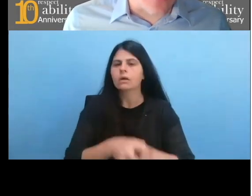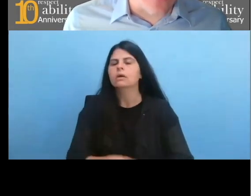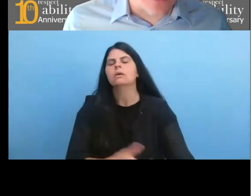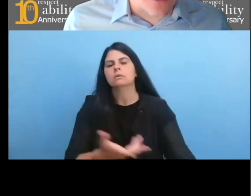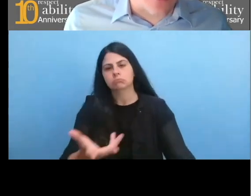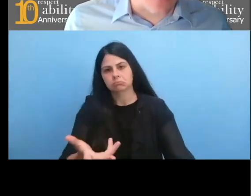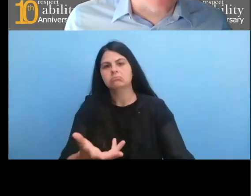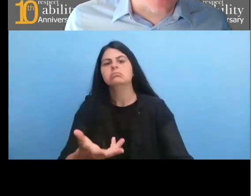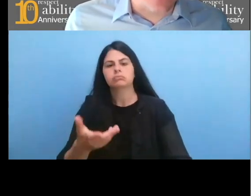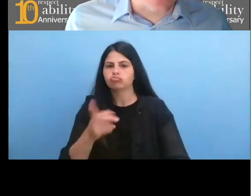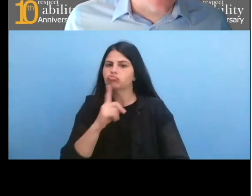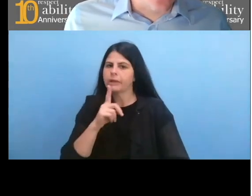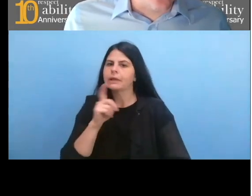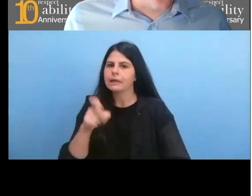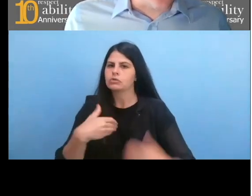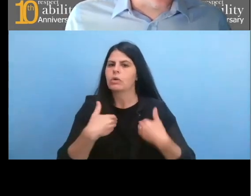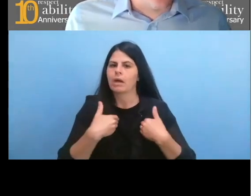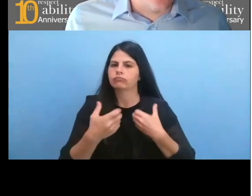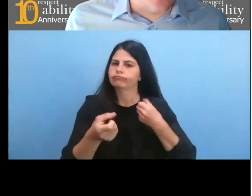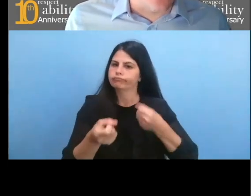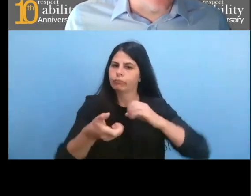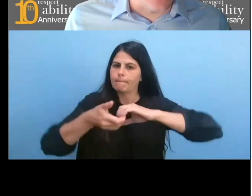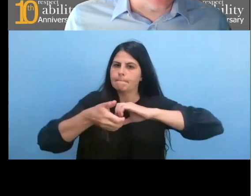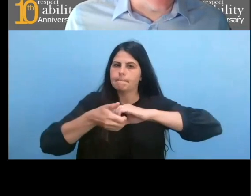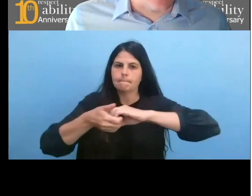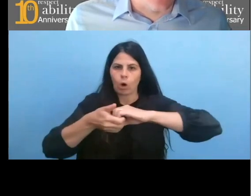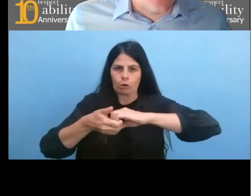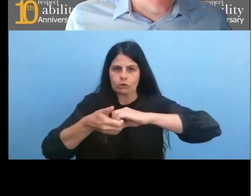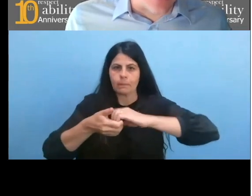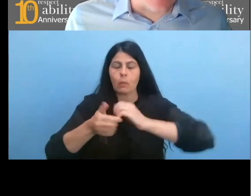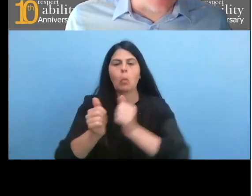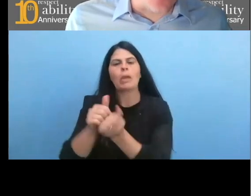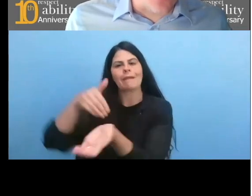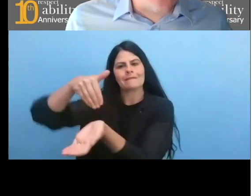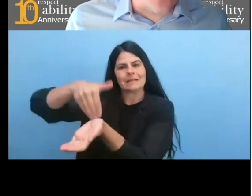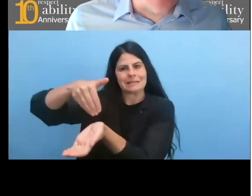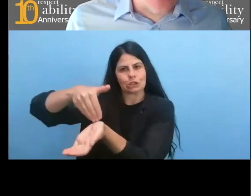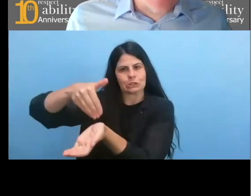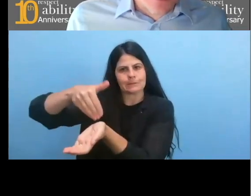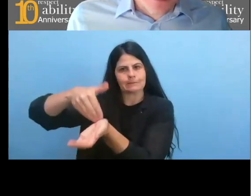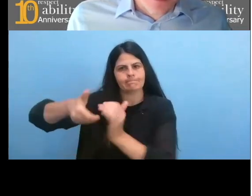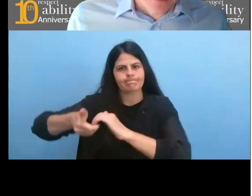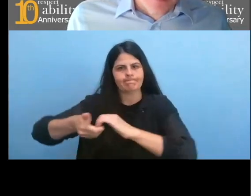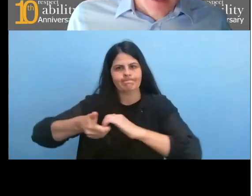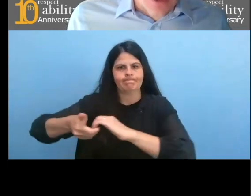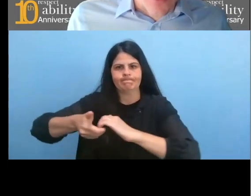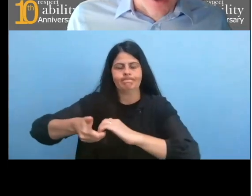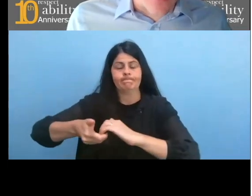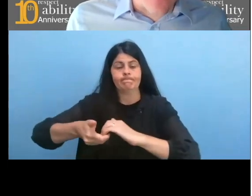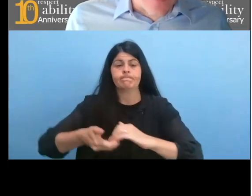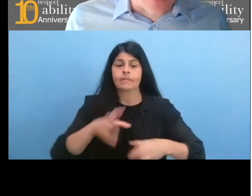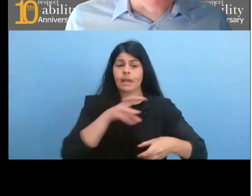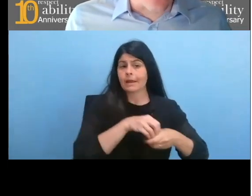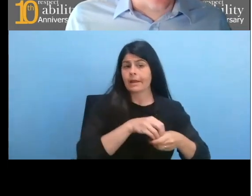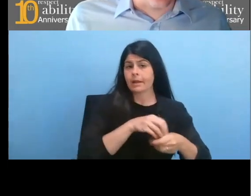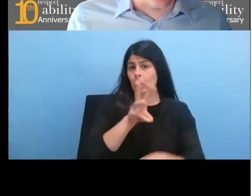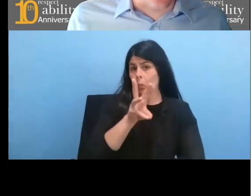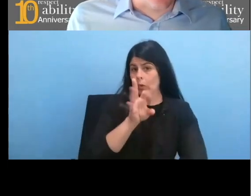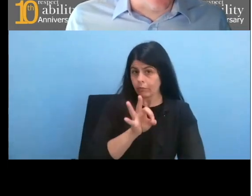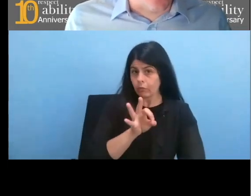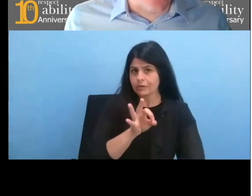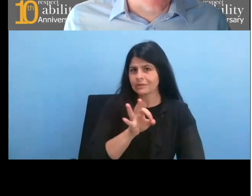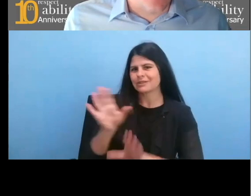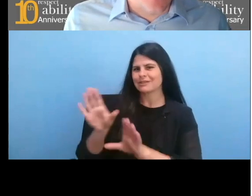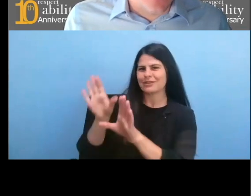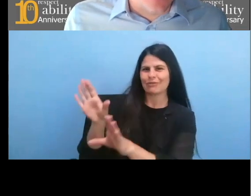in a lot of cases with a physician. And in the workforce, here we have a great photo of